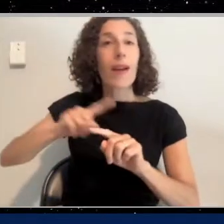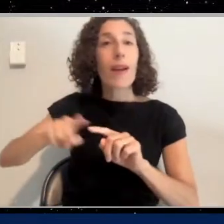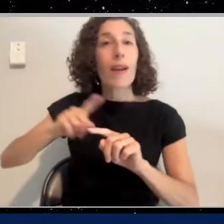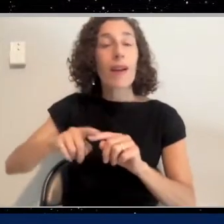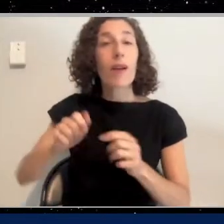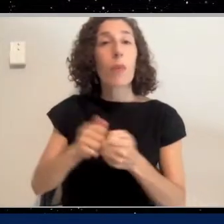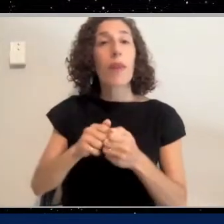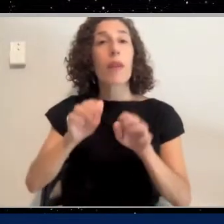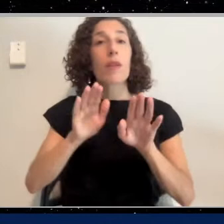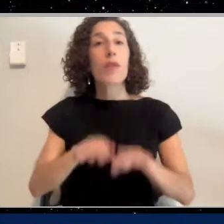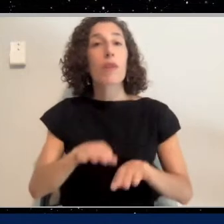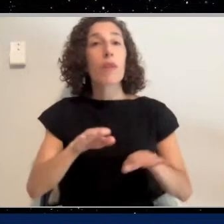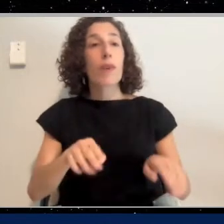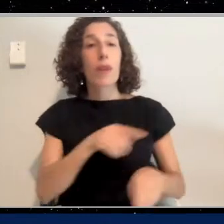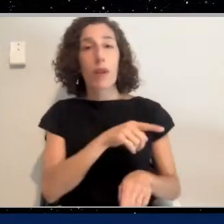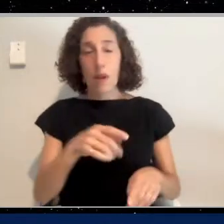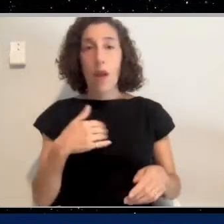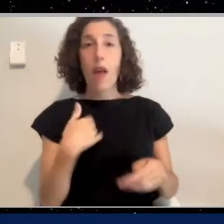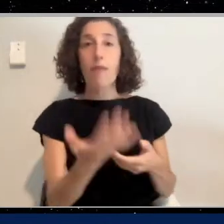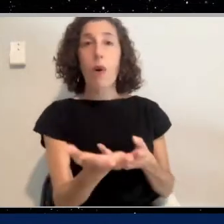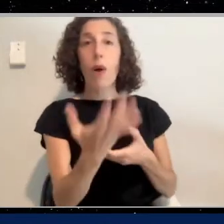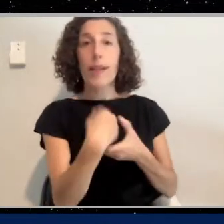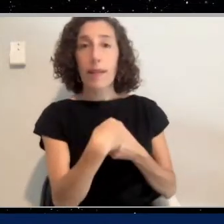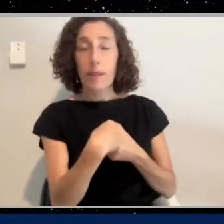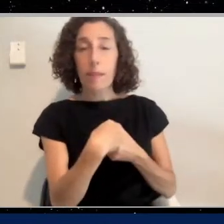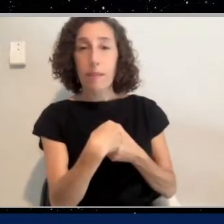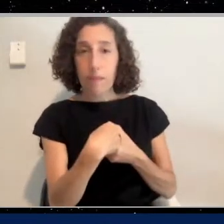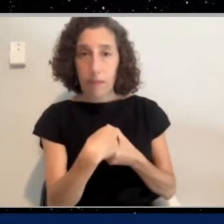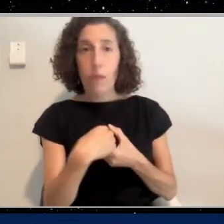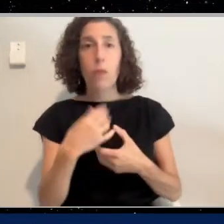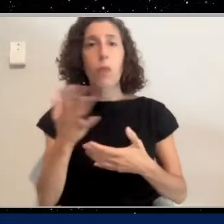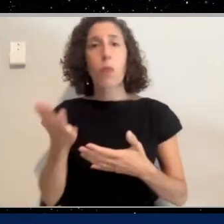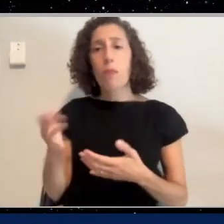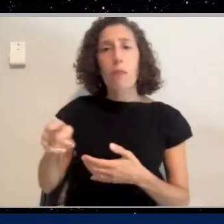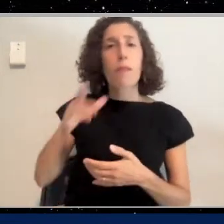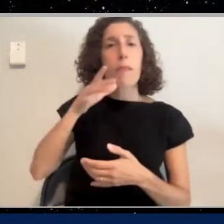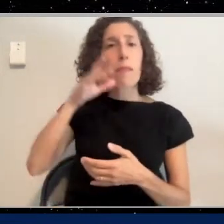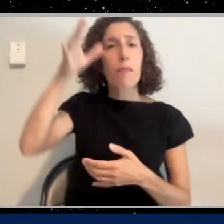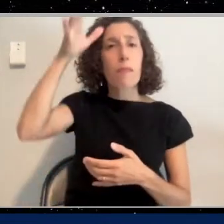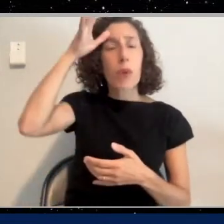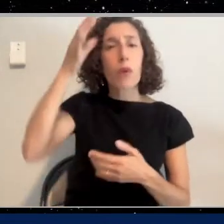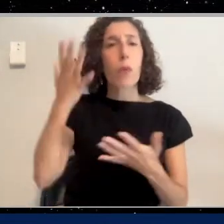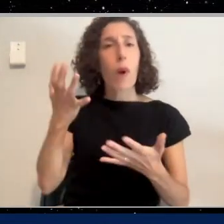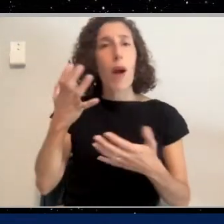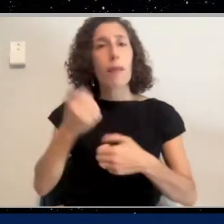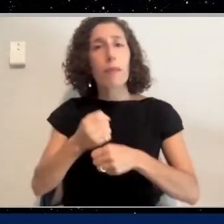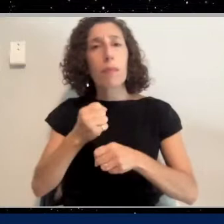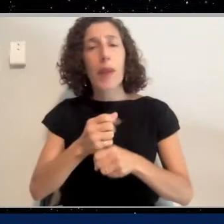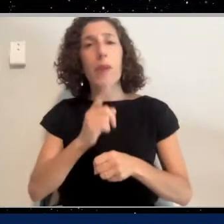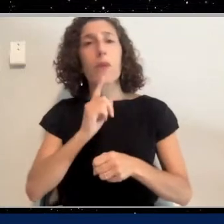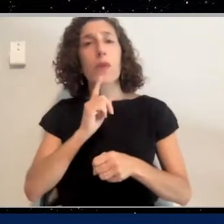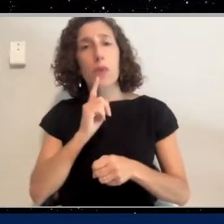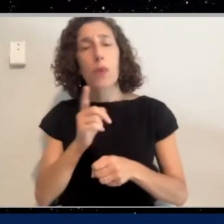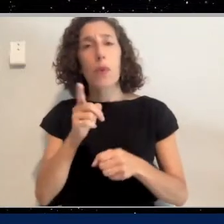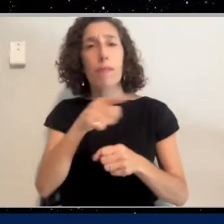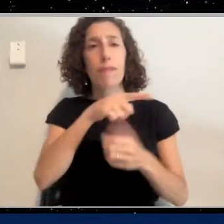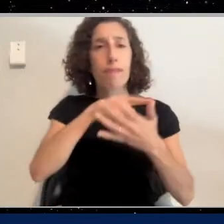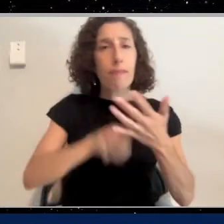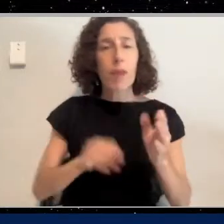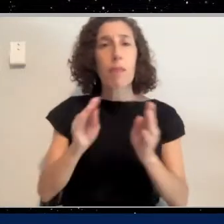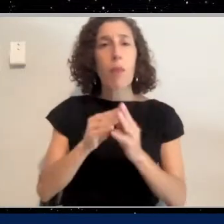lot. And then over time, we changed and adapted for this council to